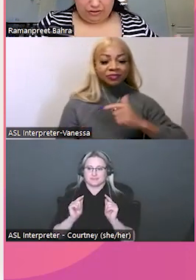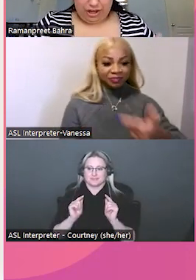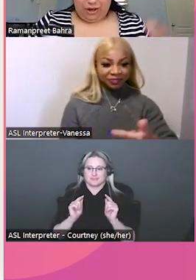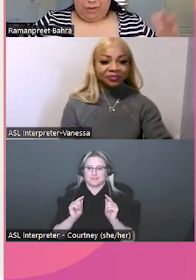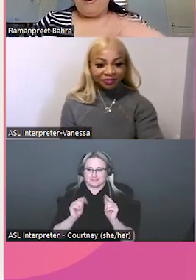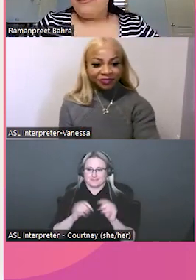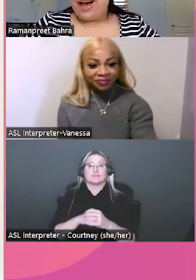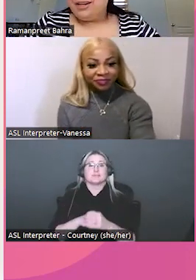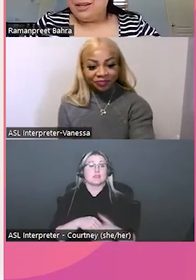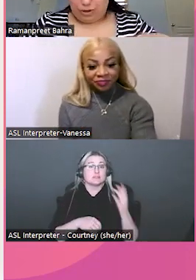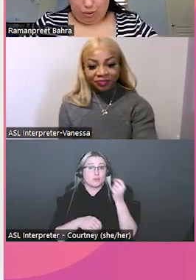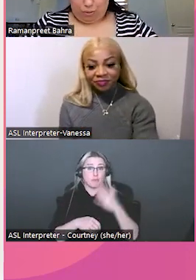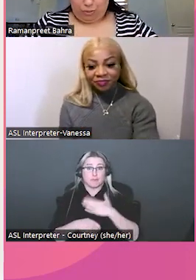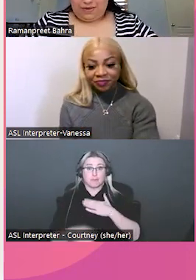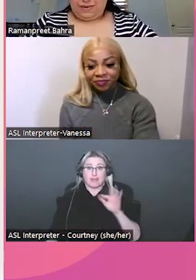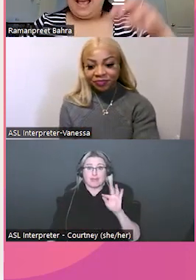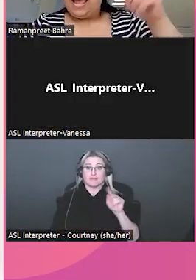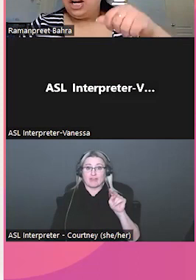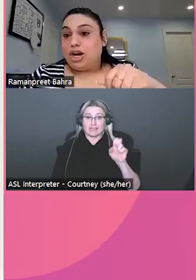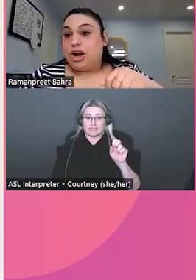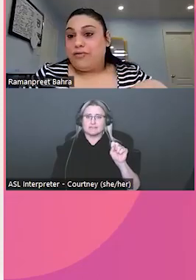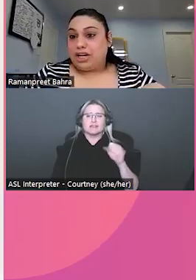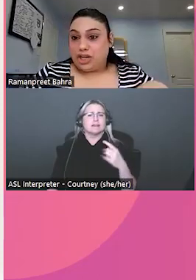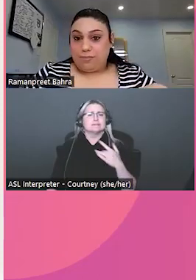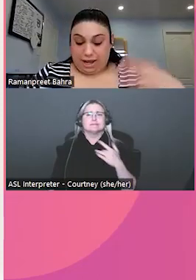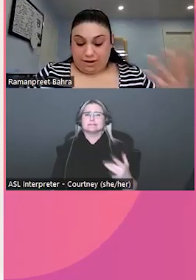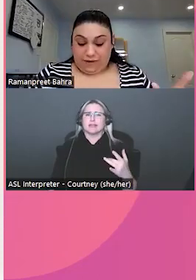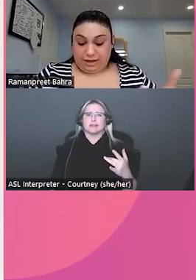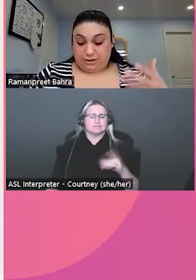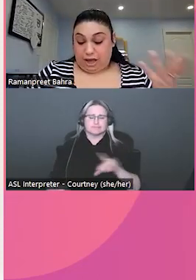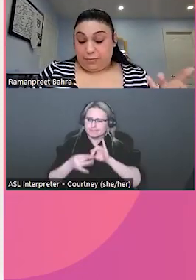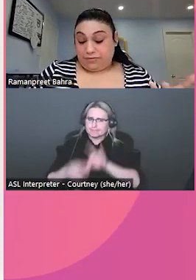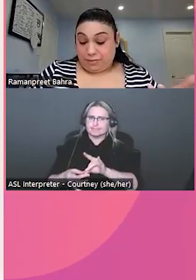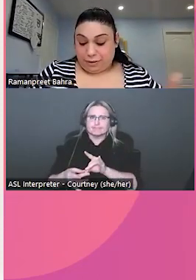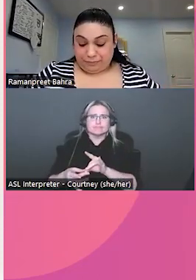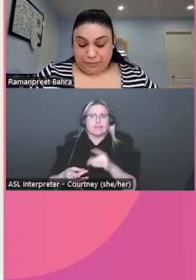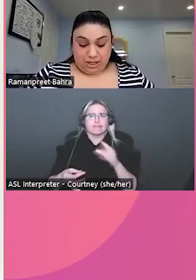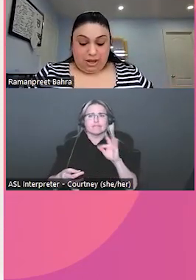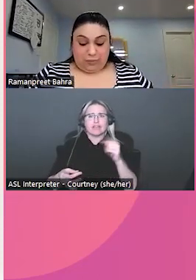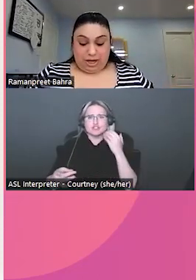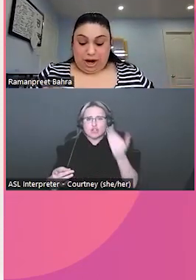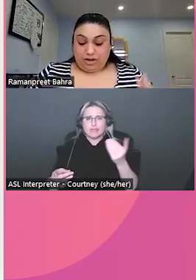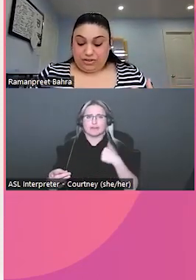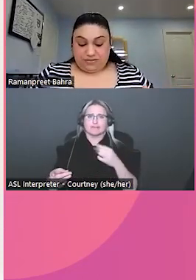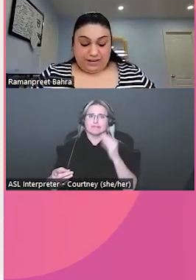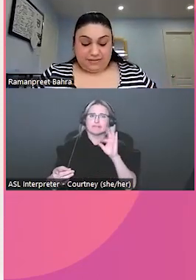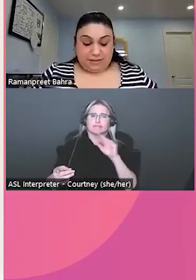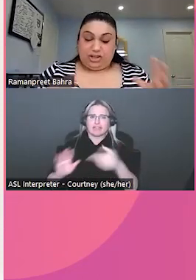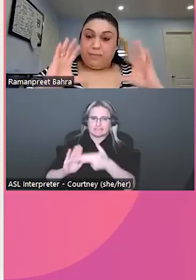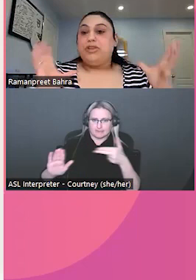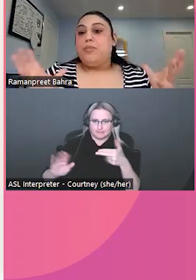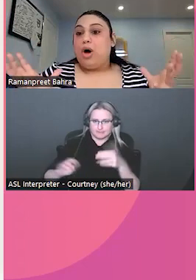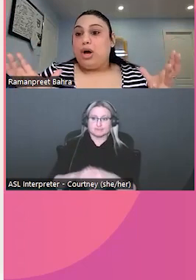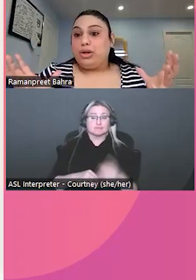professionals, my fatness was always this anchor of fat shame and fat stigma, where under the sizeism